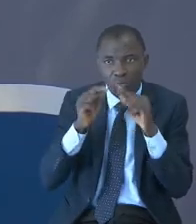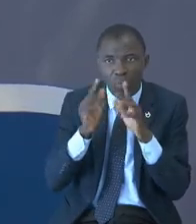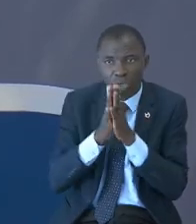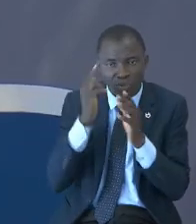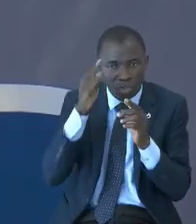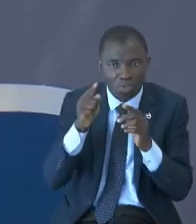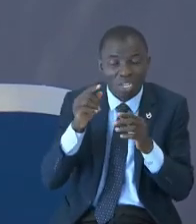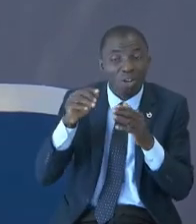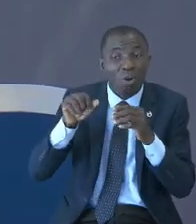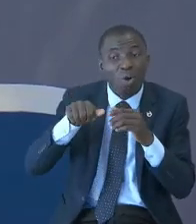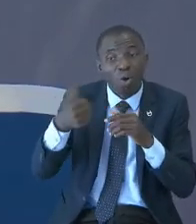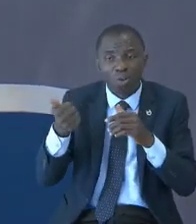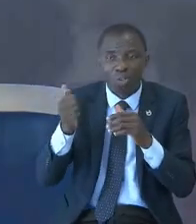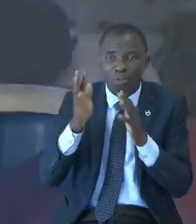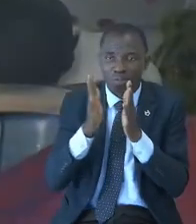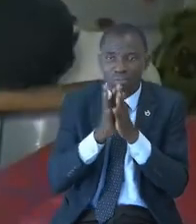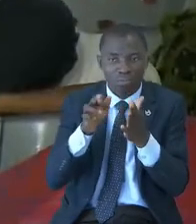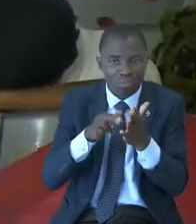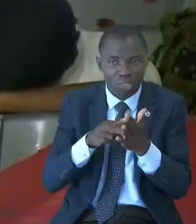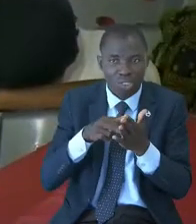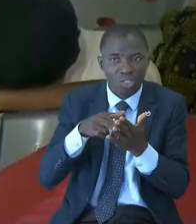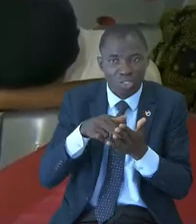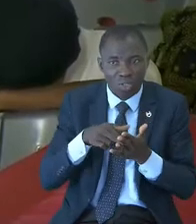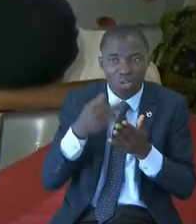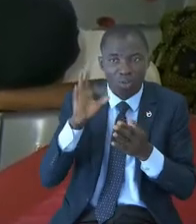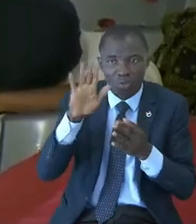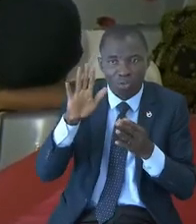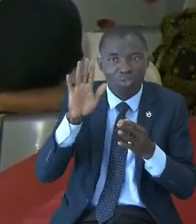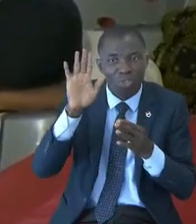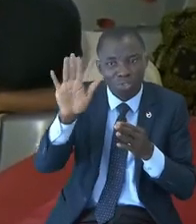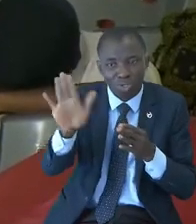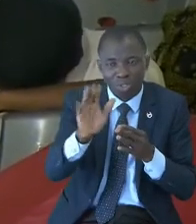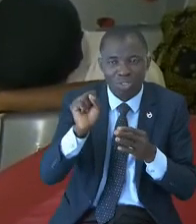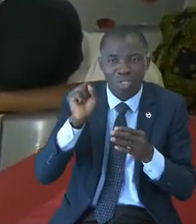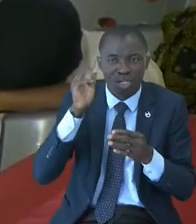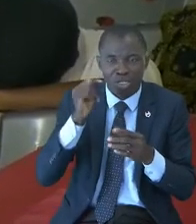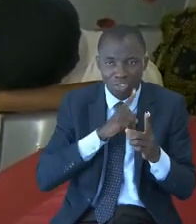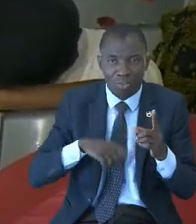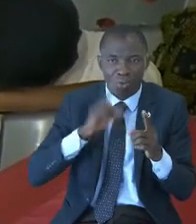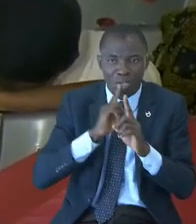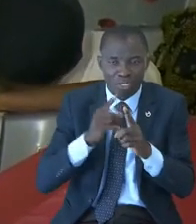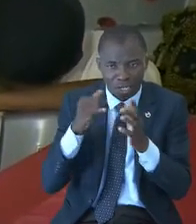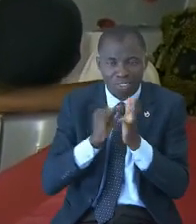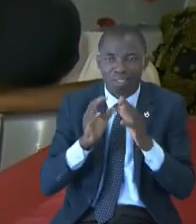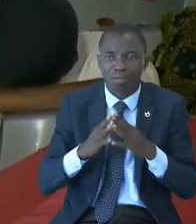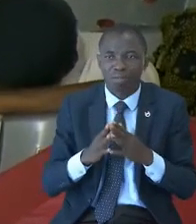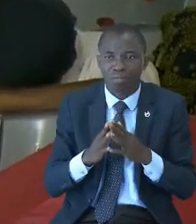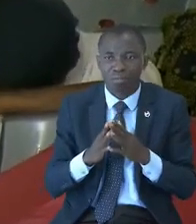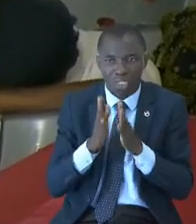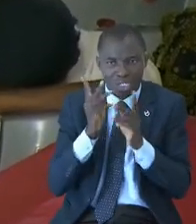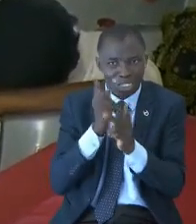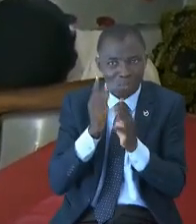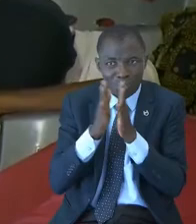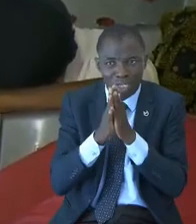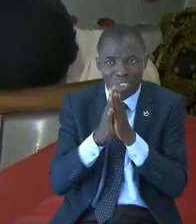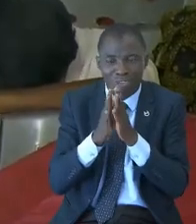very essential. The Lord will bless you. Tonight is a wonderful night. You can see the